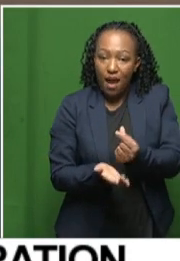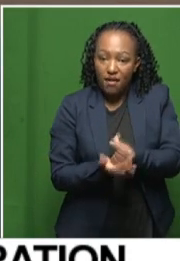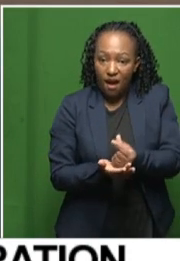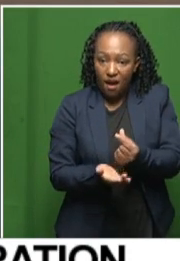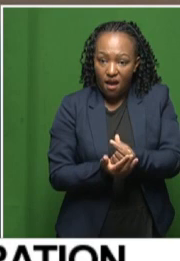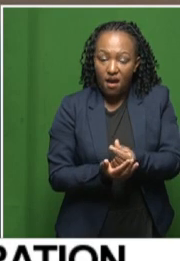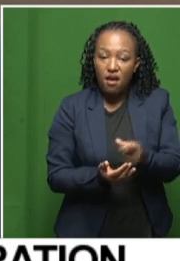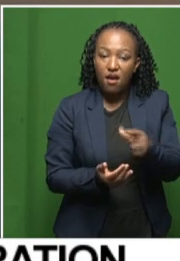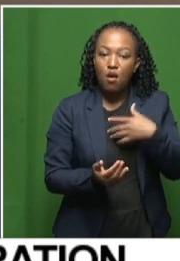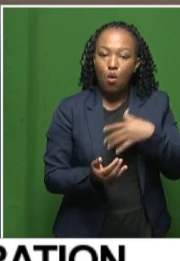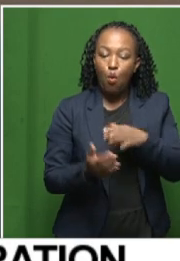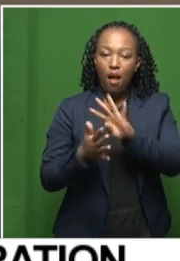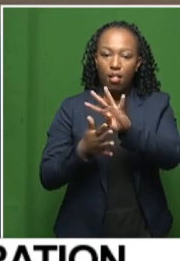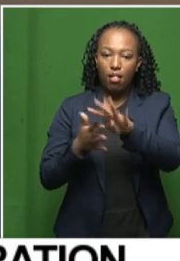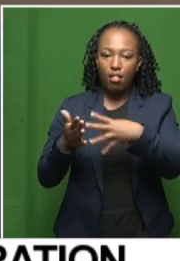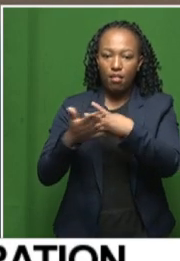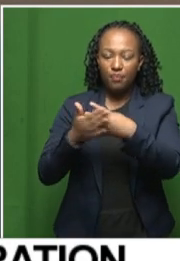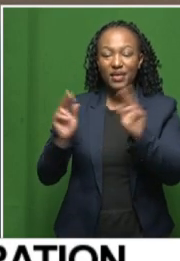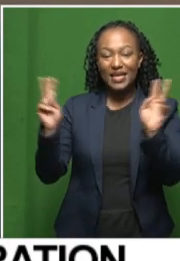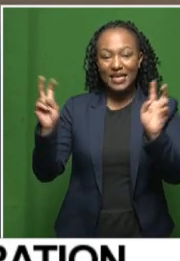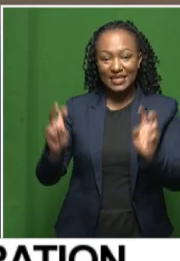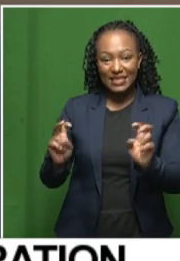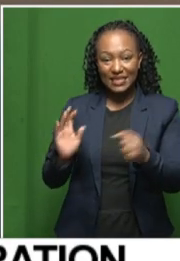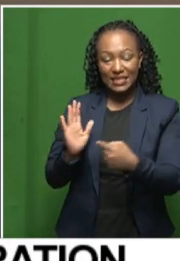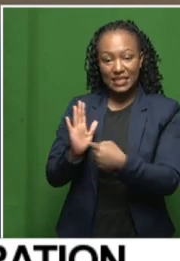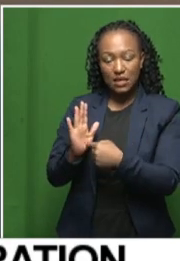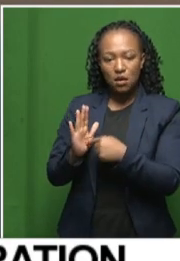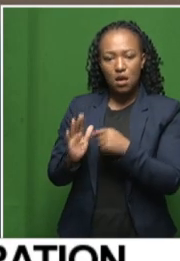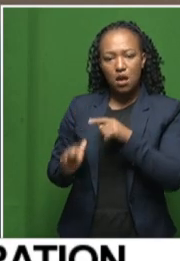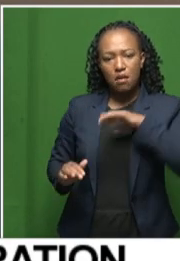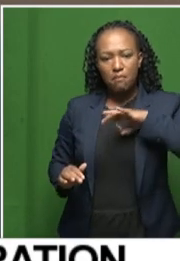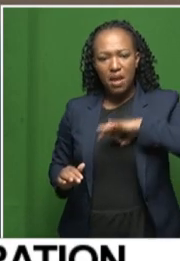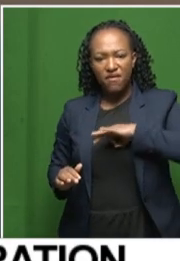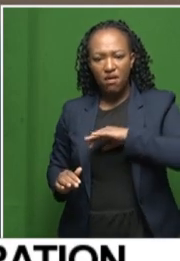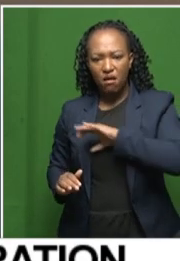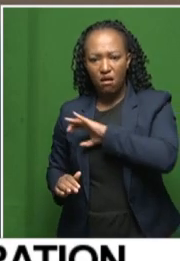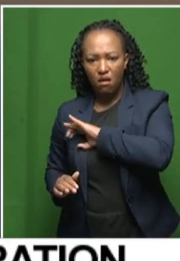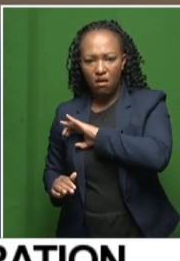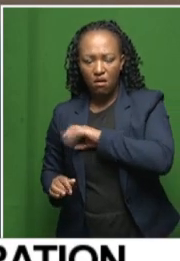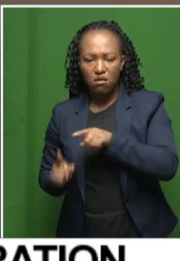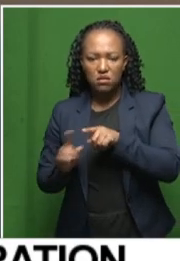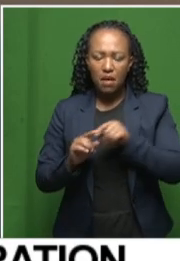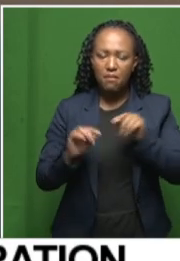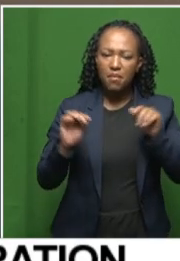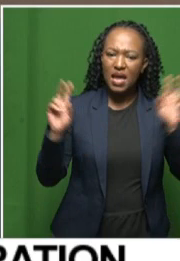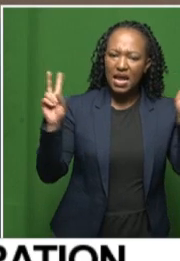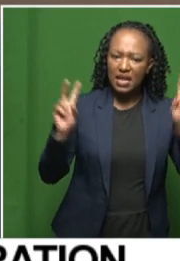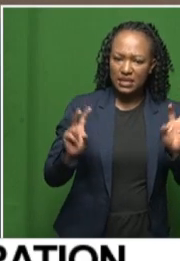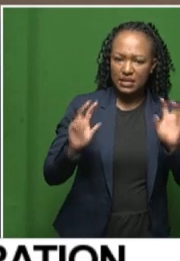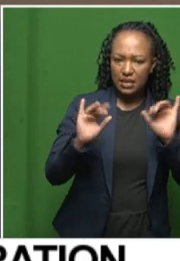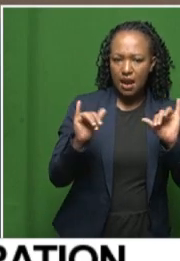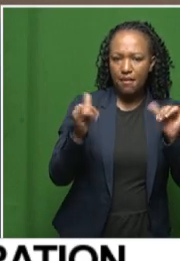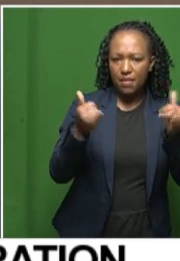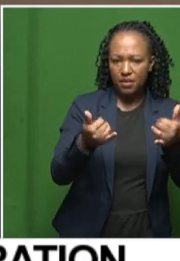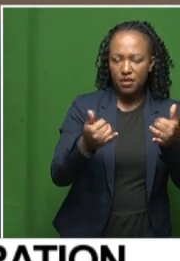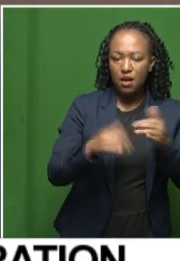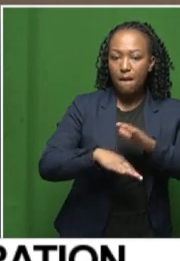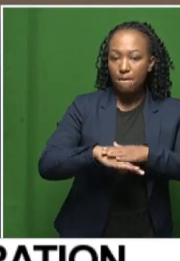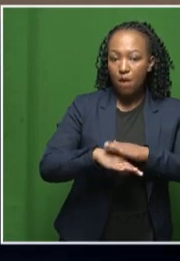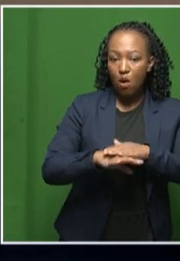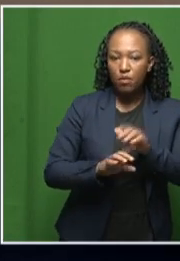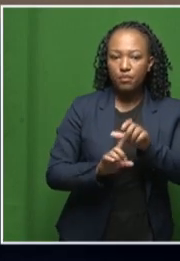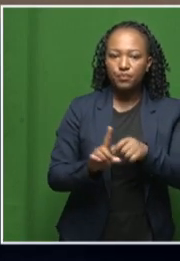grids collaboration is benefiting both the customer and the power utility. So for more on these developments,